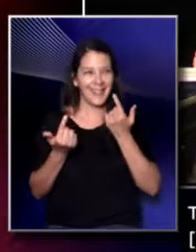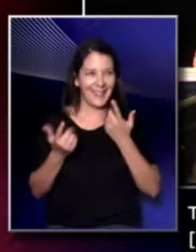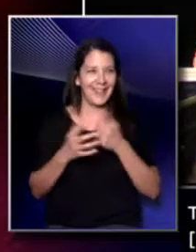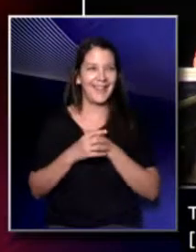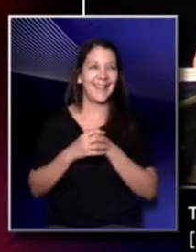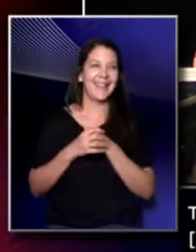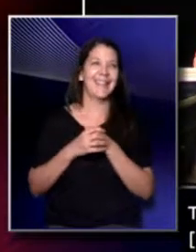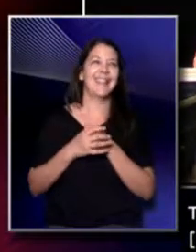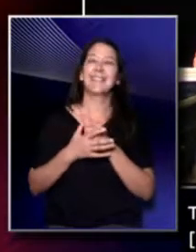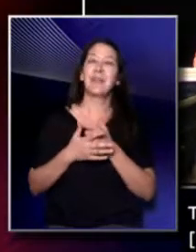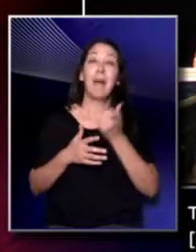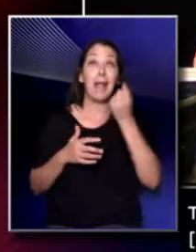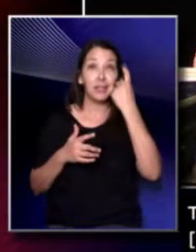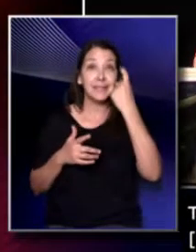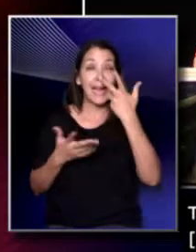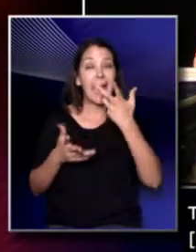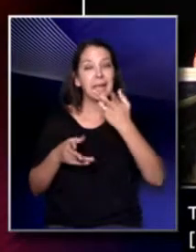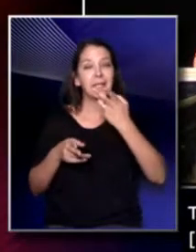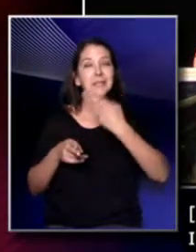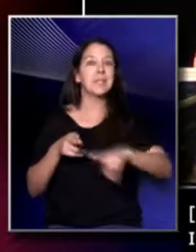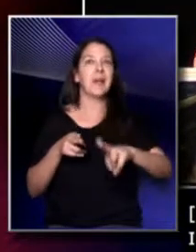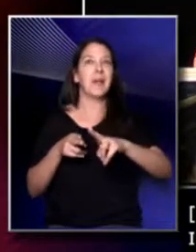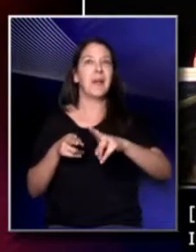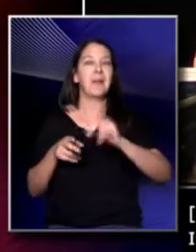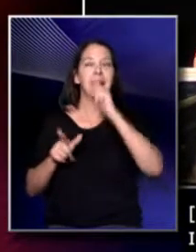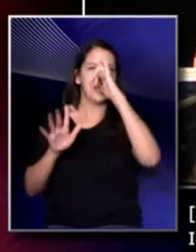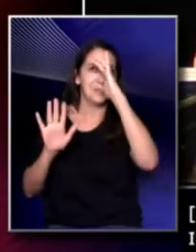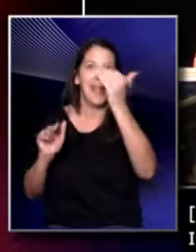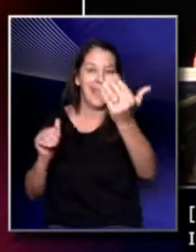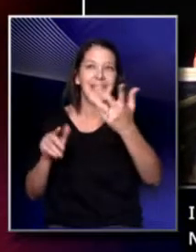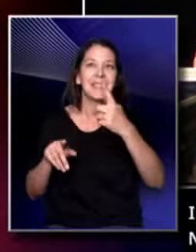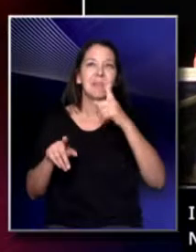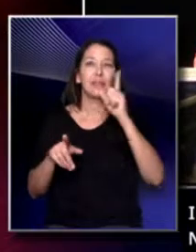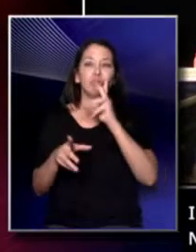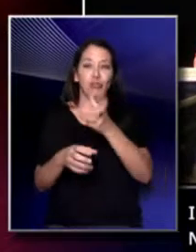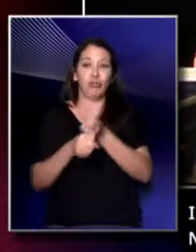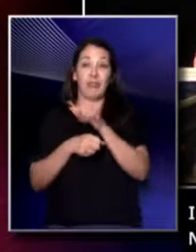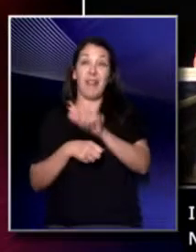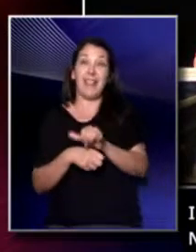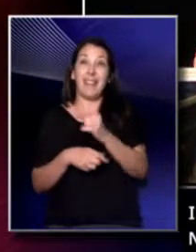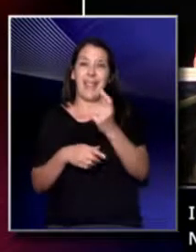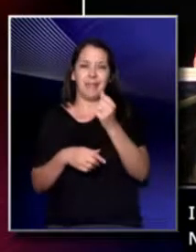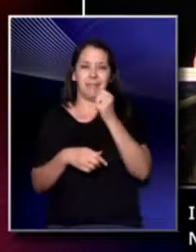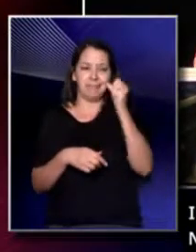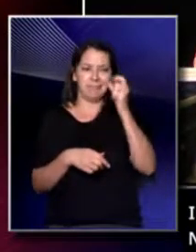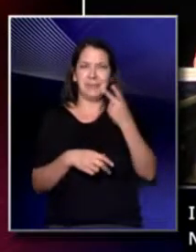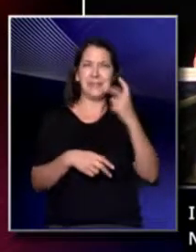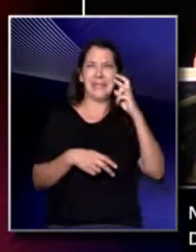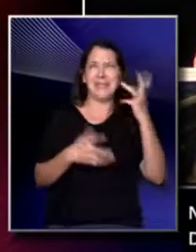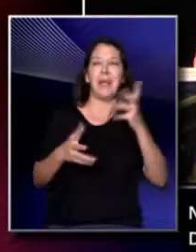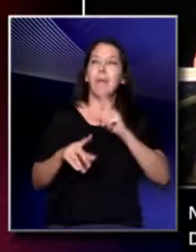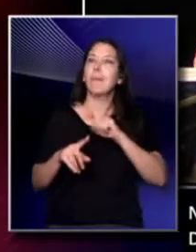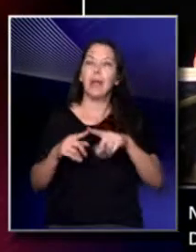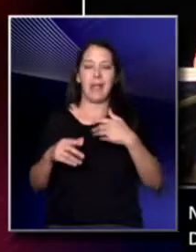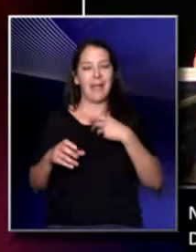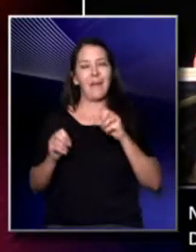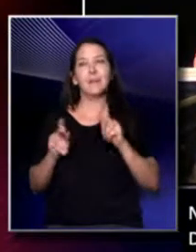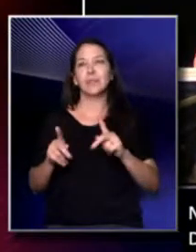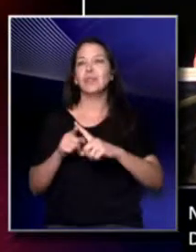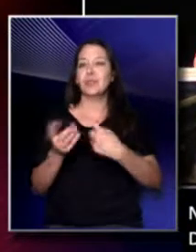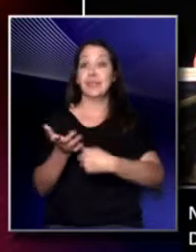So I understand it's a little short notice. You just got it about a day and a half ago, so it's very hard. Yes, we will have another opportunity to discuss it